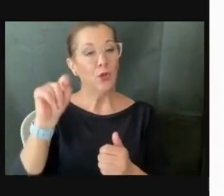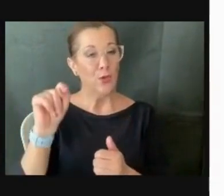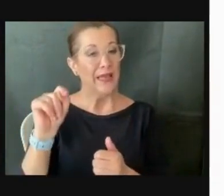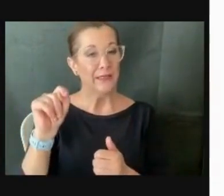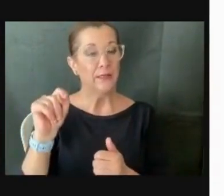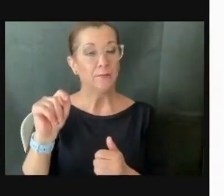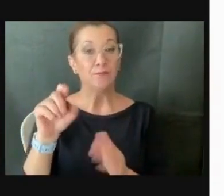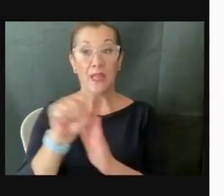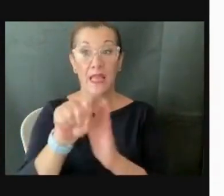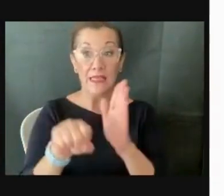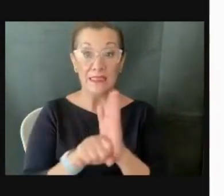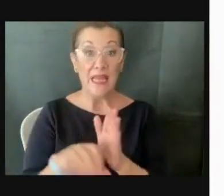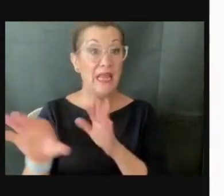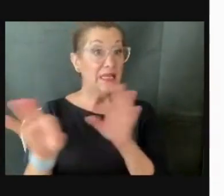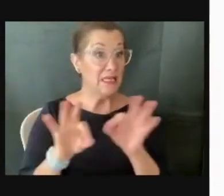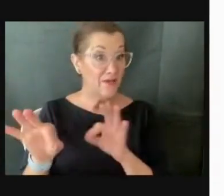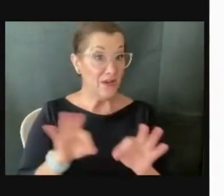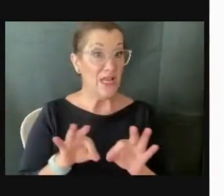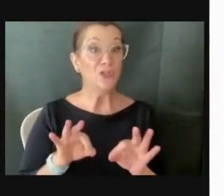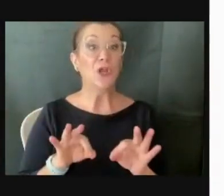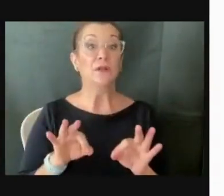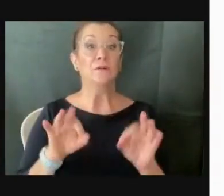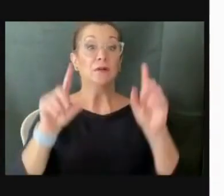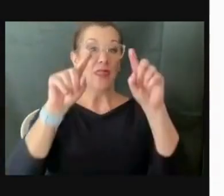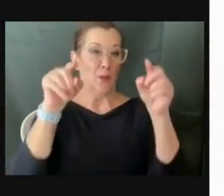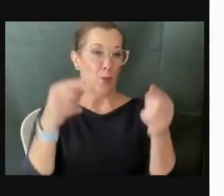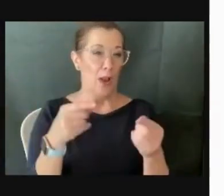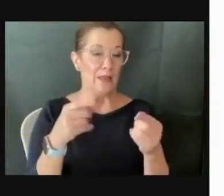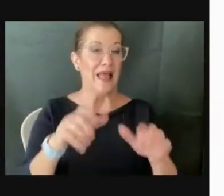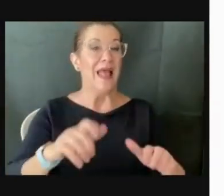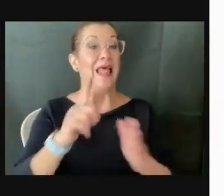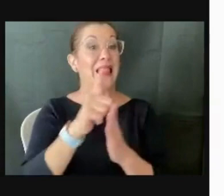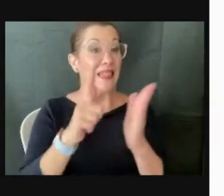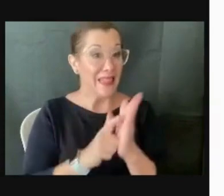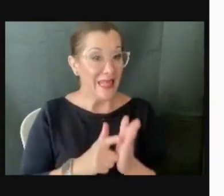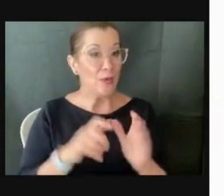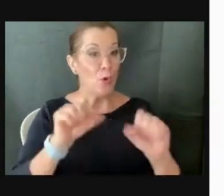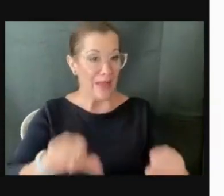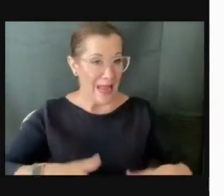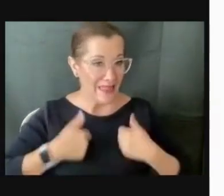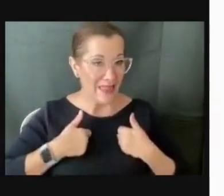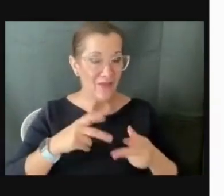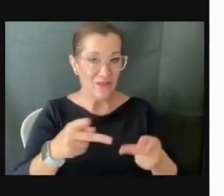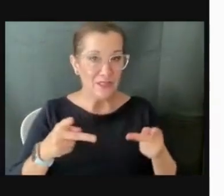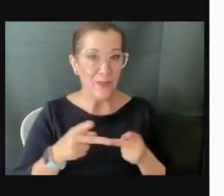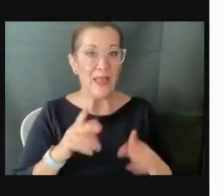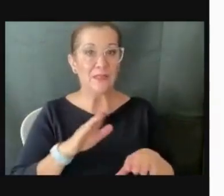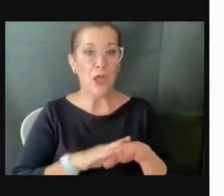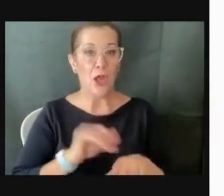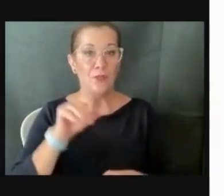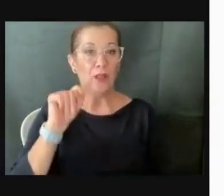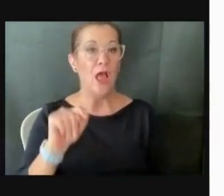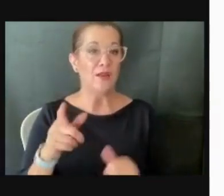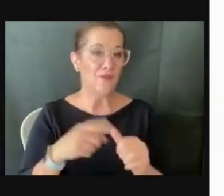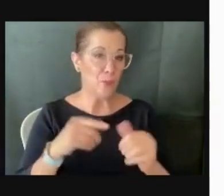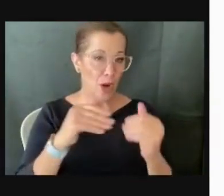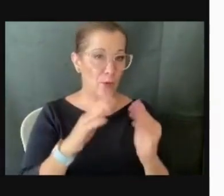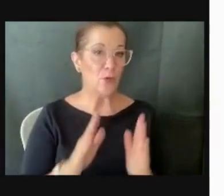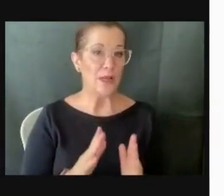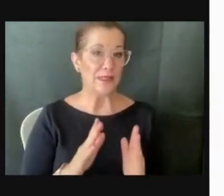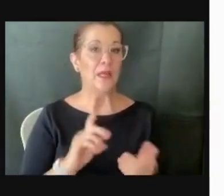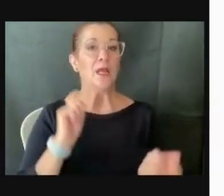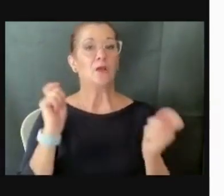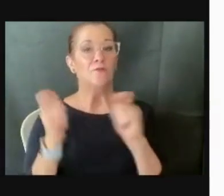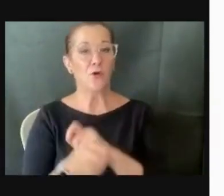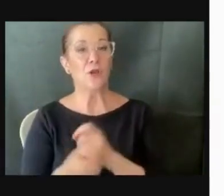state definition, docked again in brackets, illegal habitable space on the lot of the primary residence that is converted